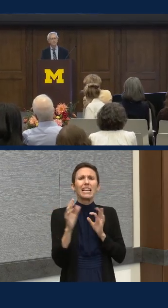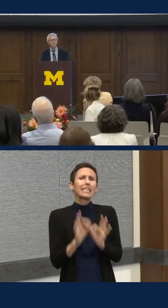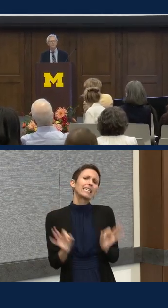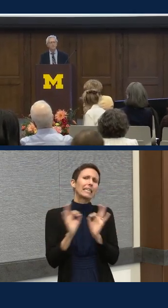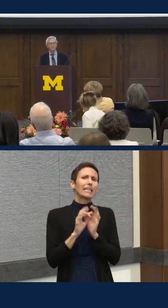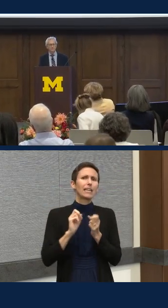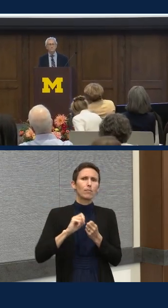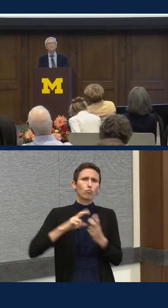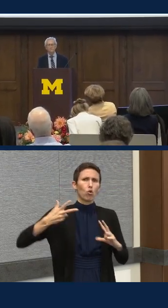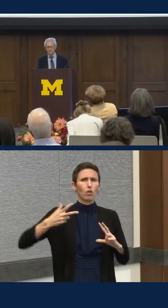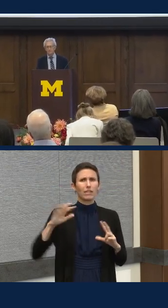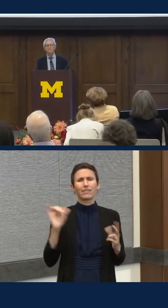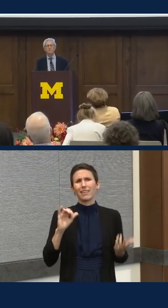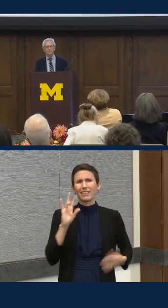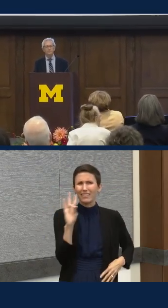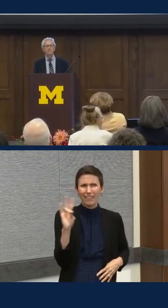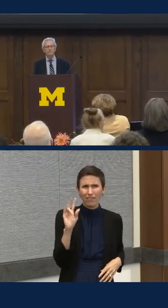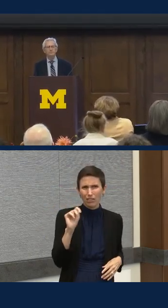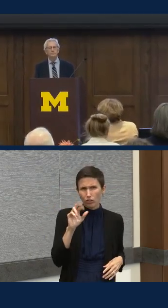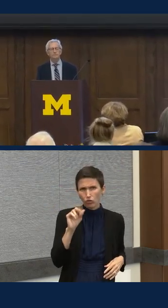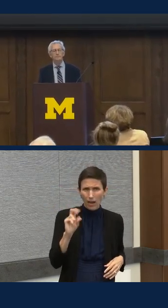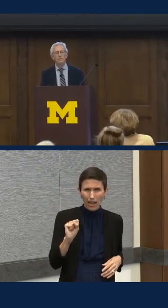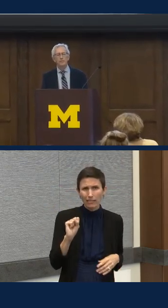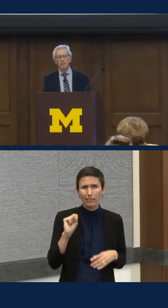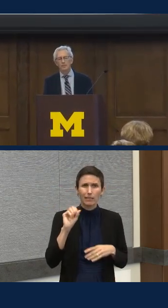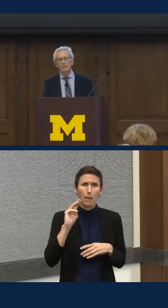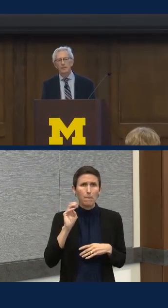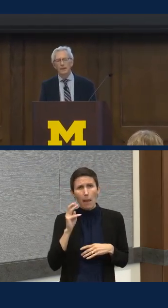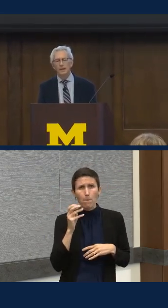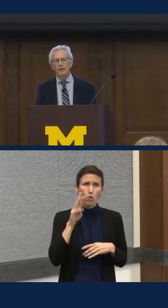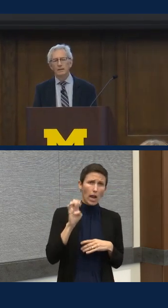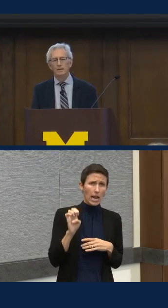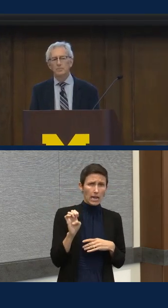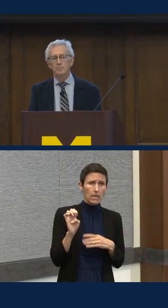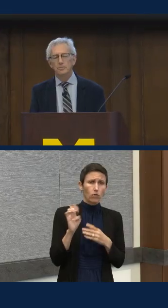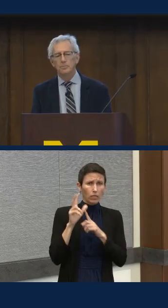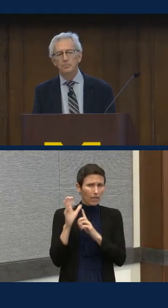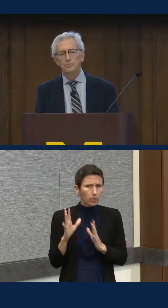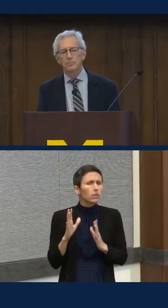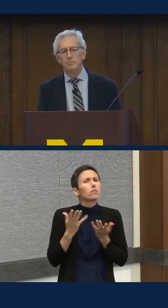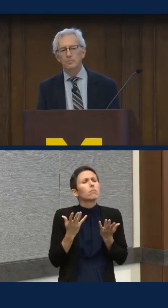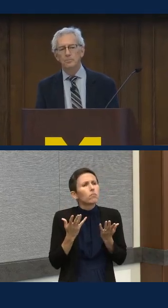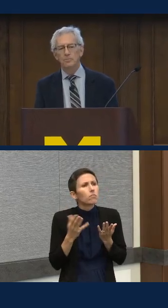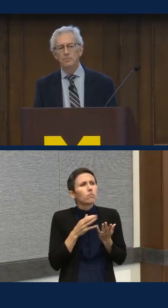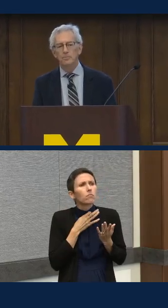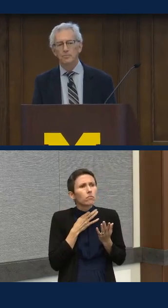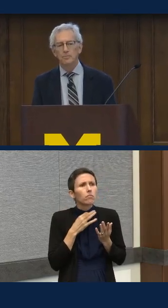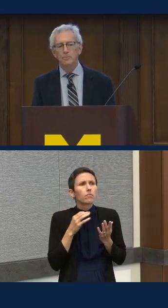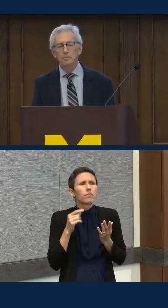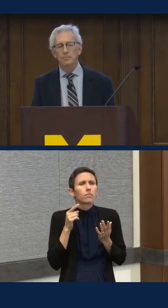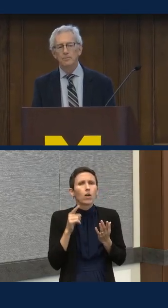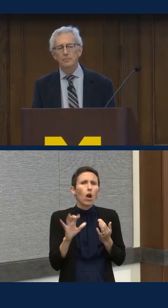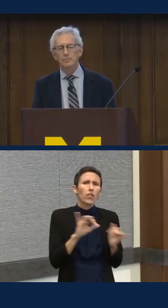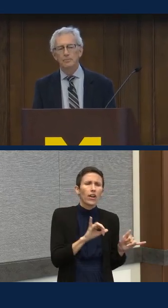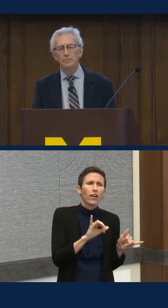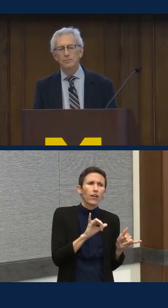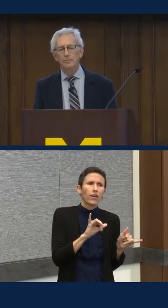protein-linked 7-transmembrane domain receptors, that they're instances of